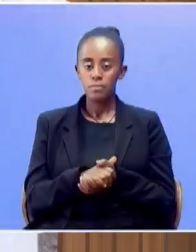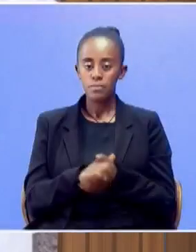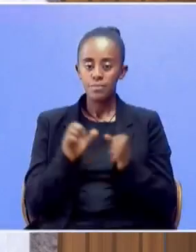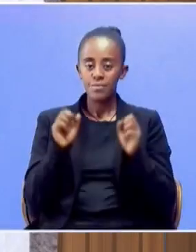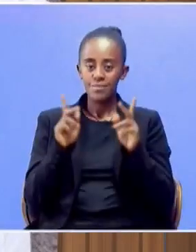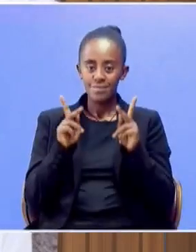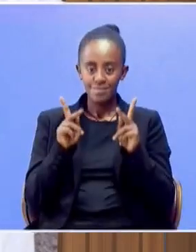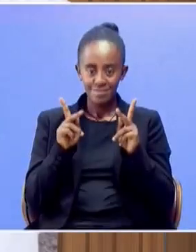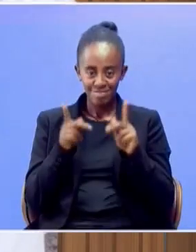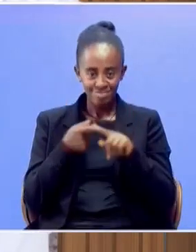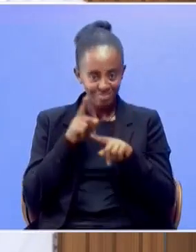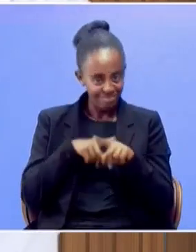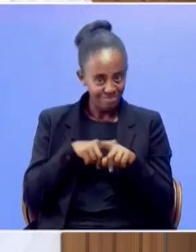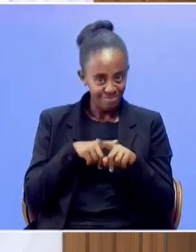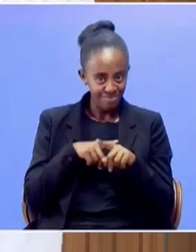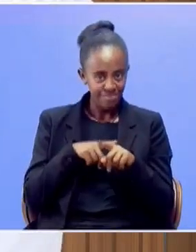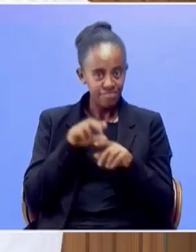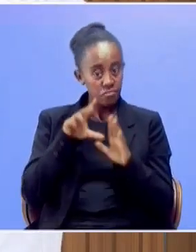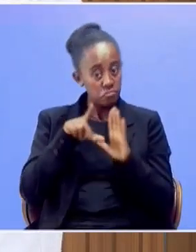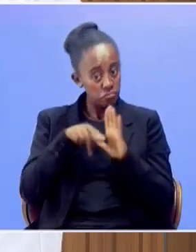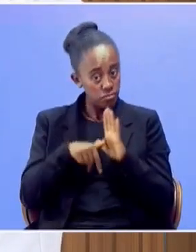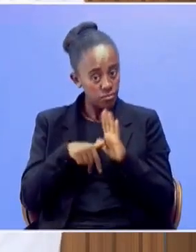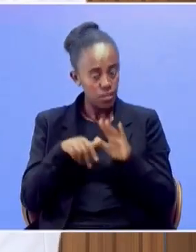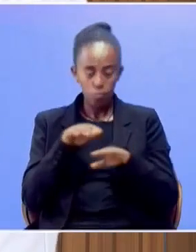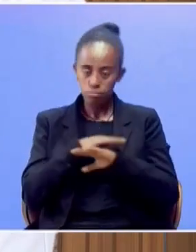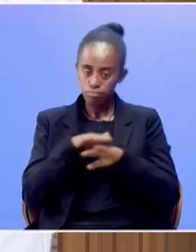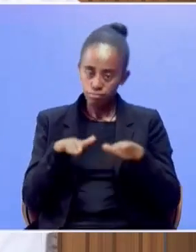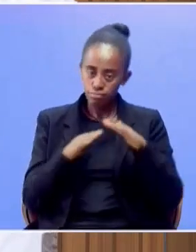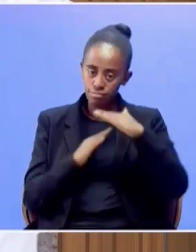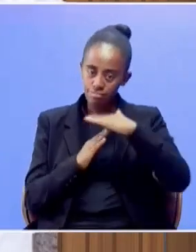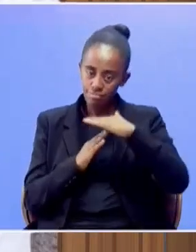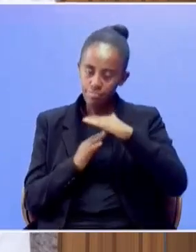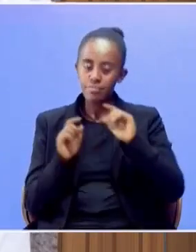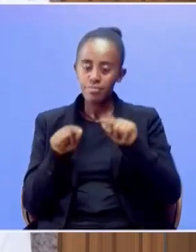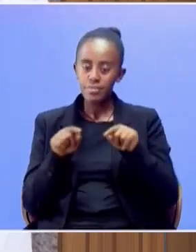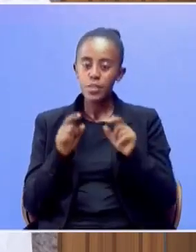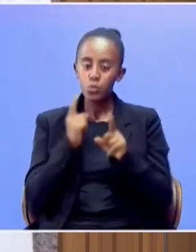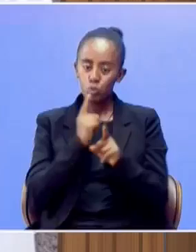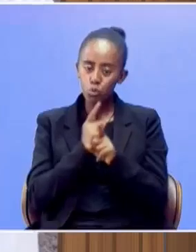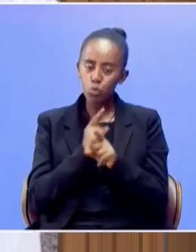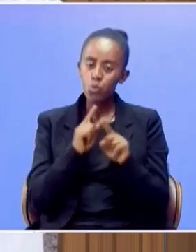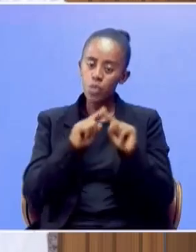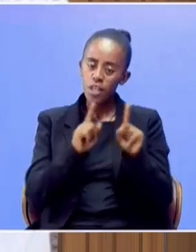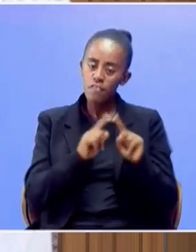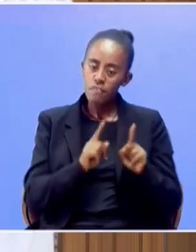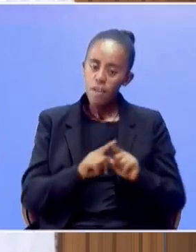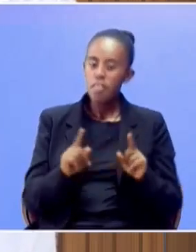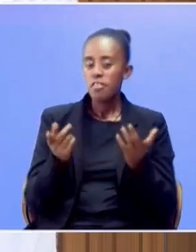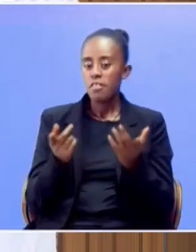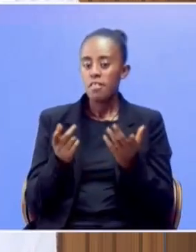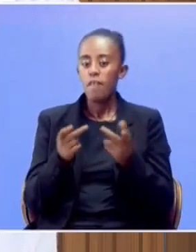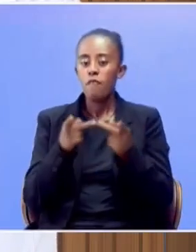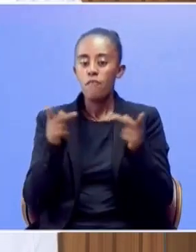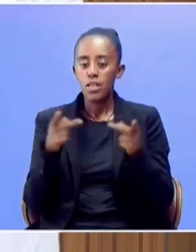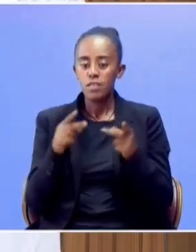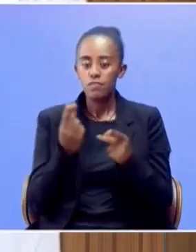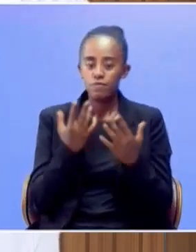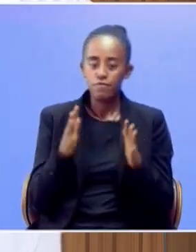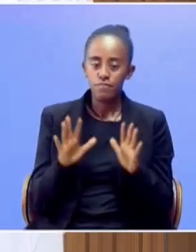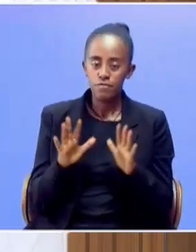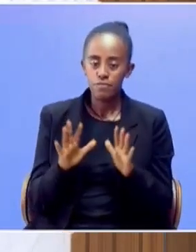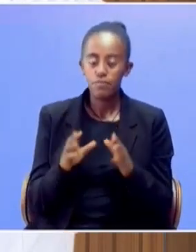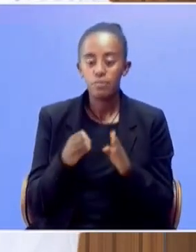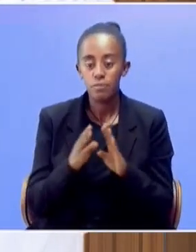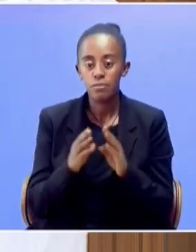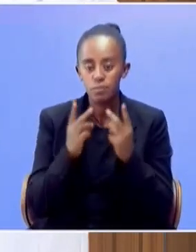Okay, we are back. 3 minutes is over, and I am sure you have used different phrases, yes? Let